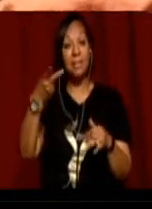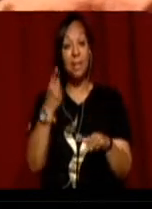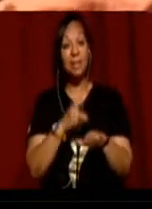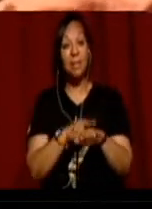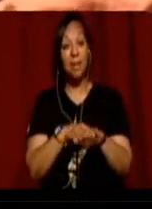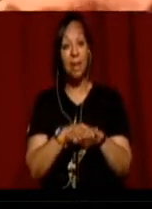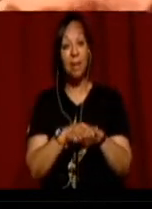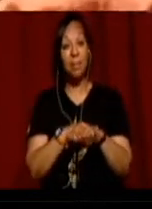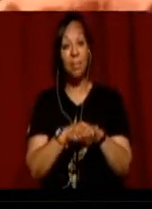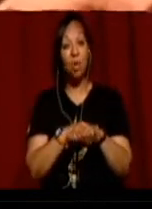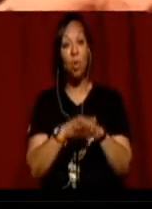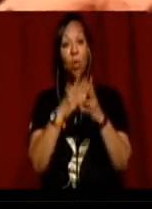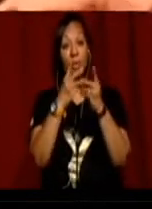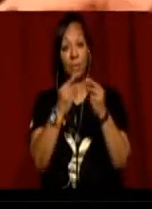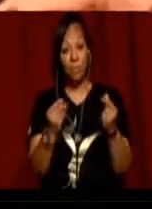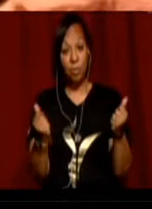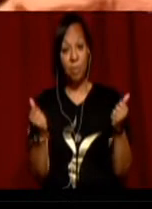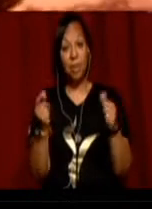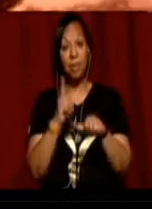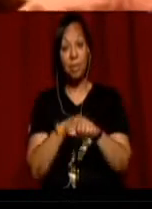or the next several waves will be.